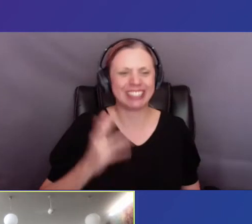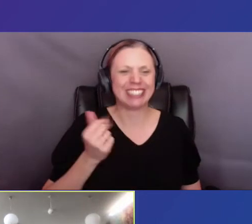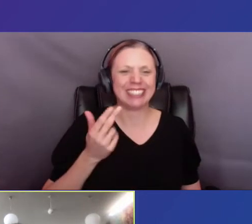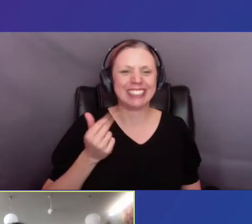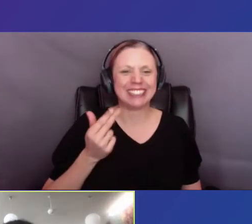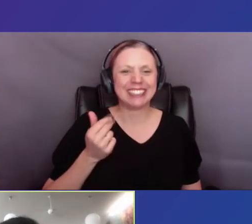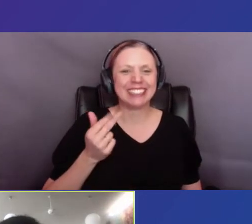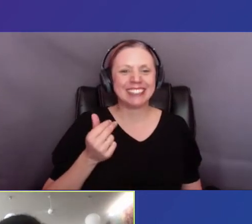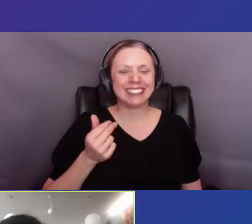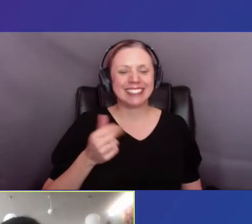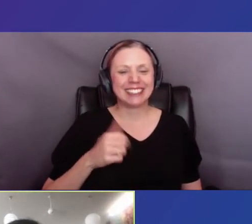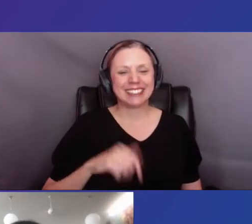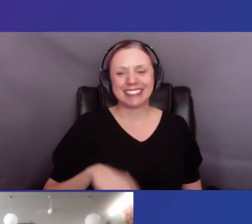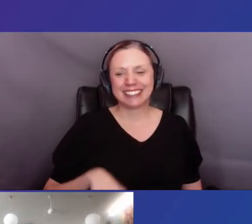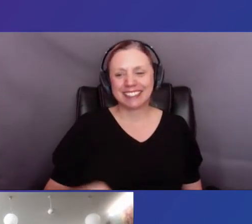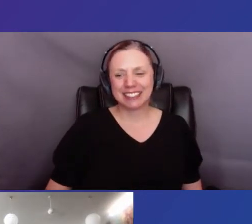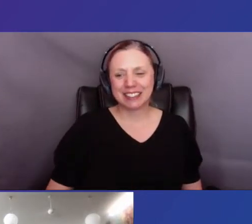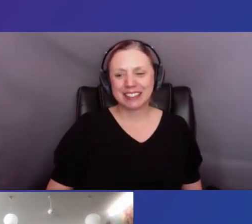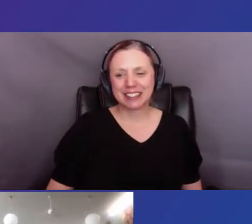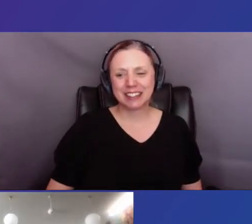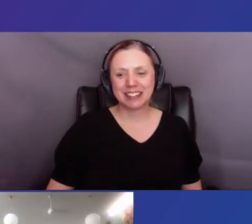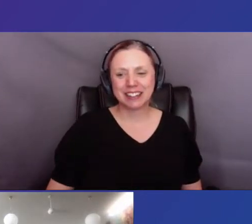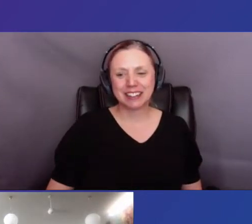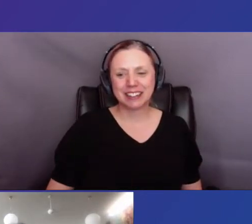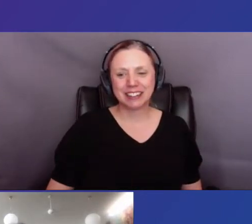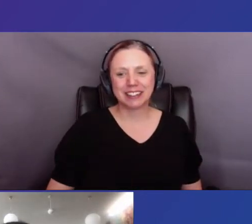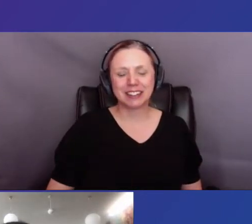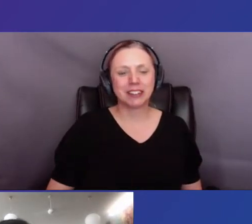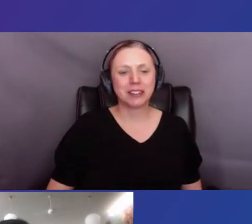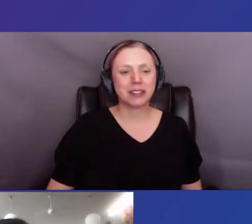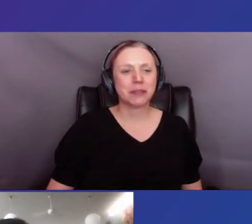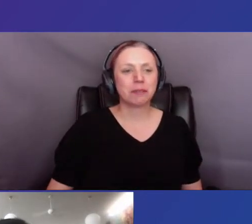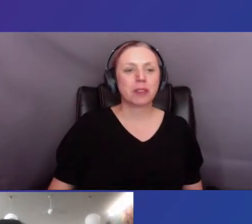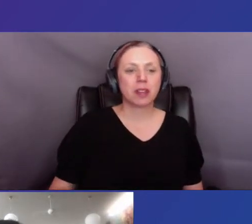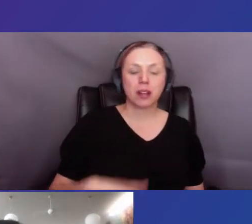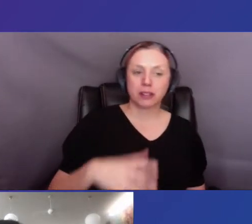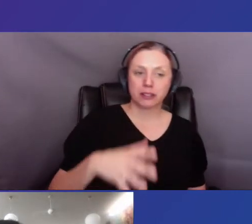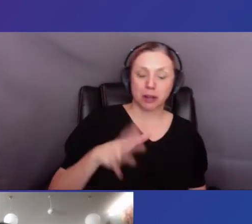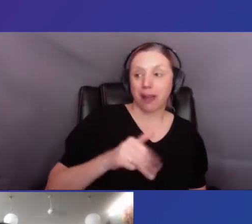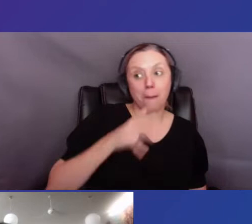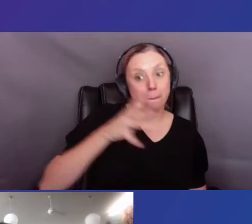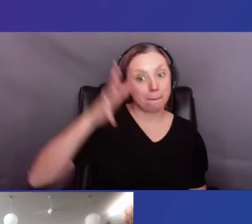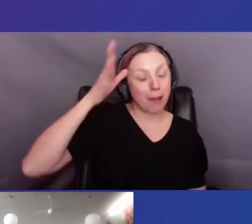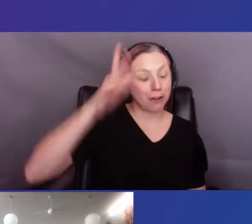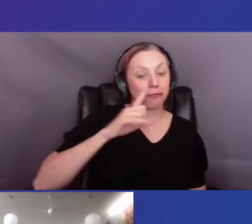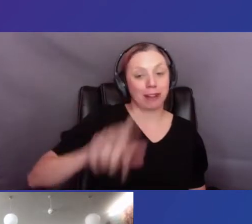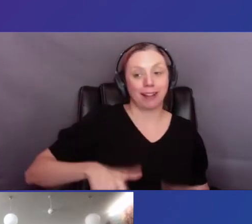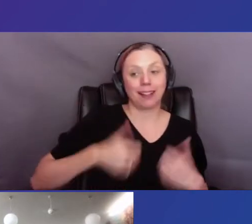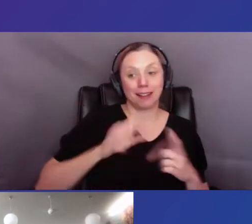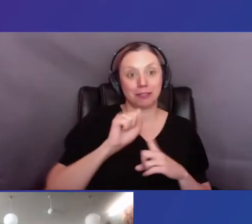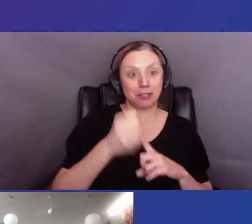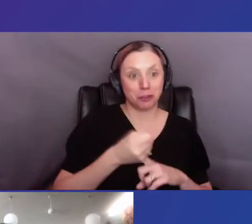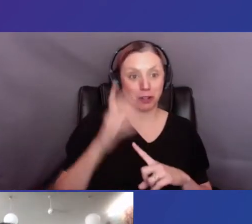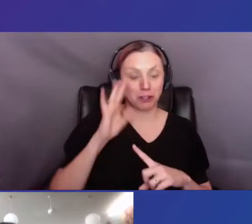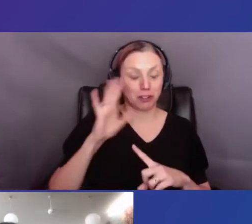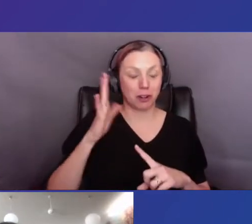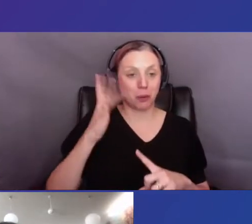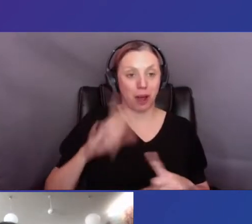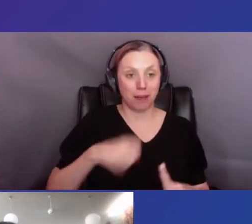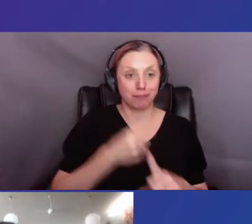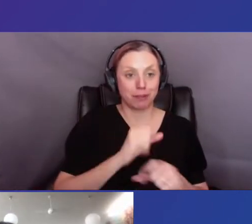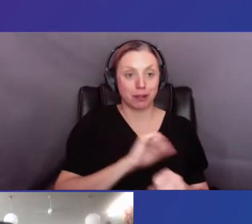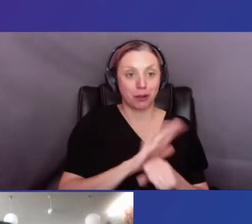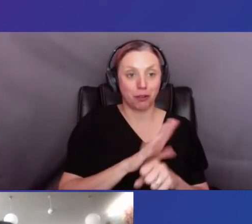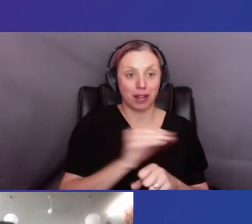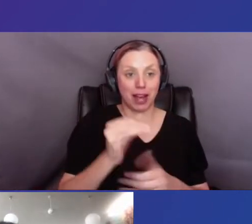That is my There's been a lot of new parenting realities as we have hit pandemic, and art has become